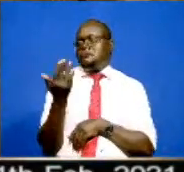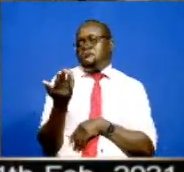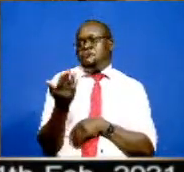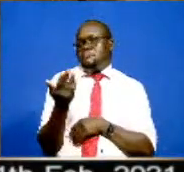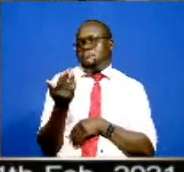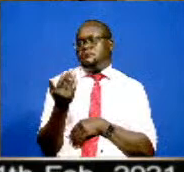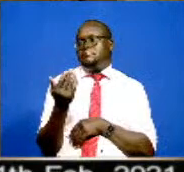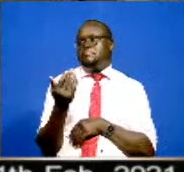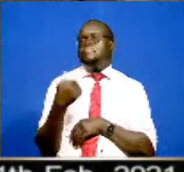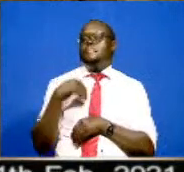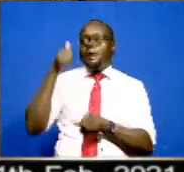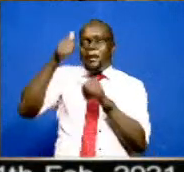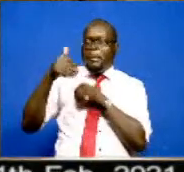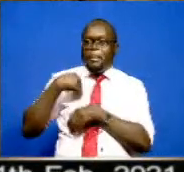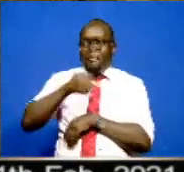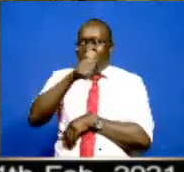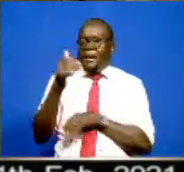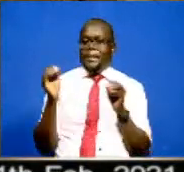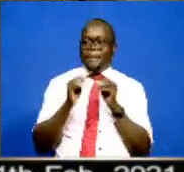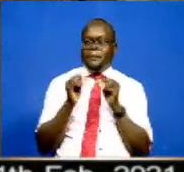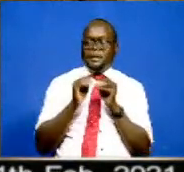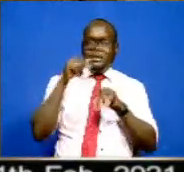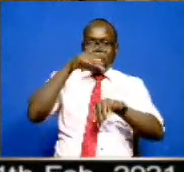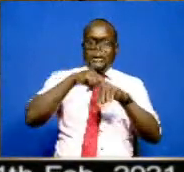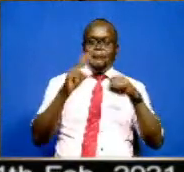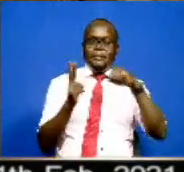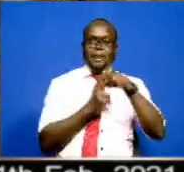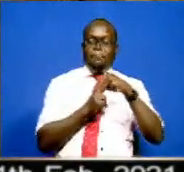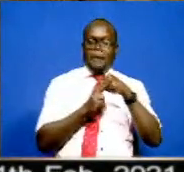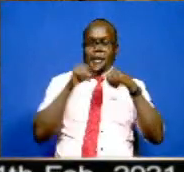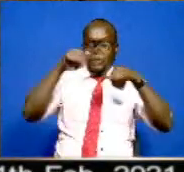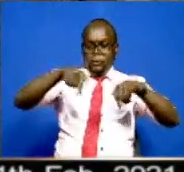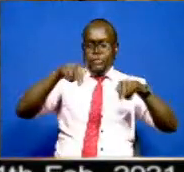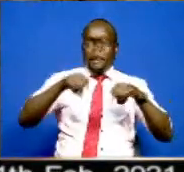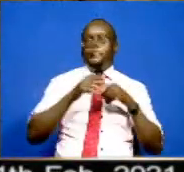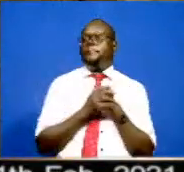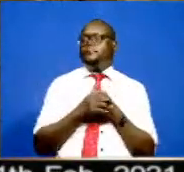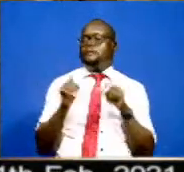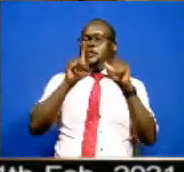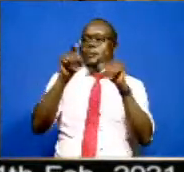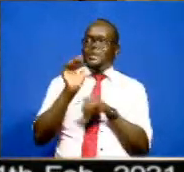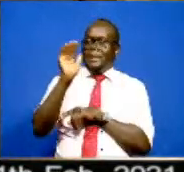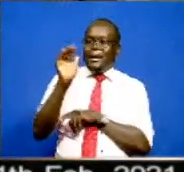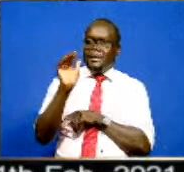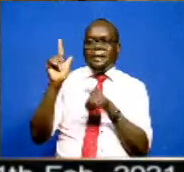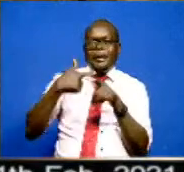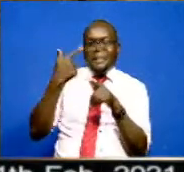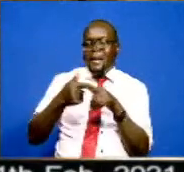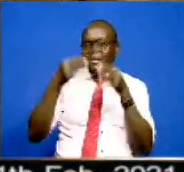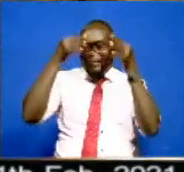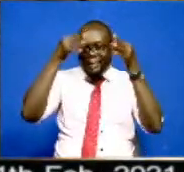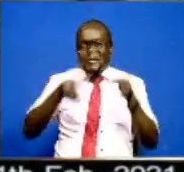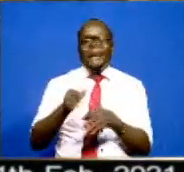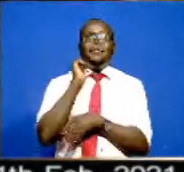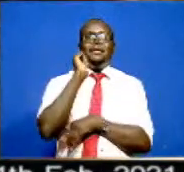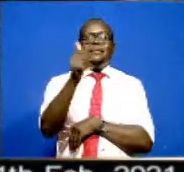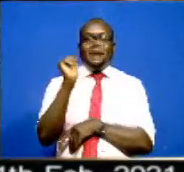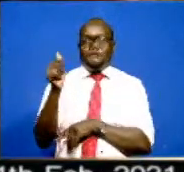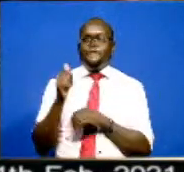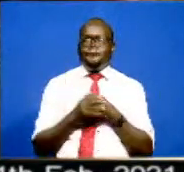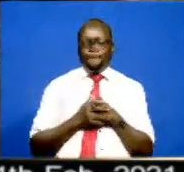members, remember you have another sitting at 7 p.m. So let me put the question. You decide one way or other.